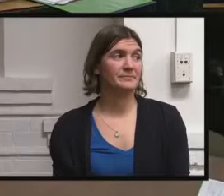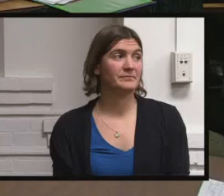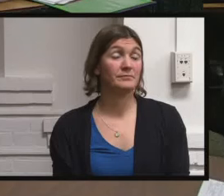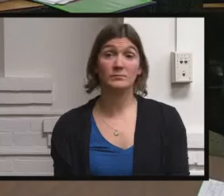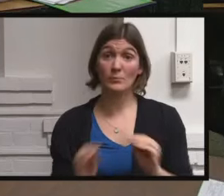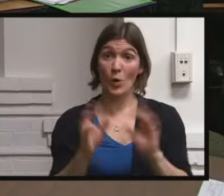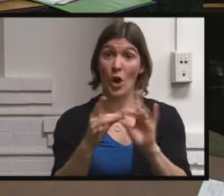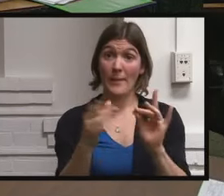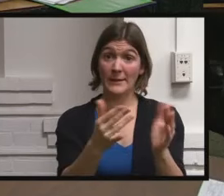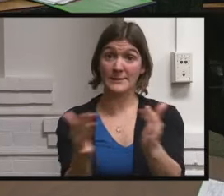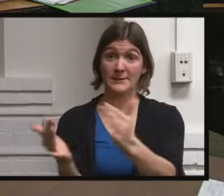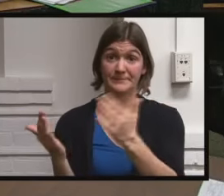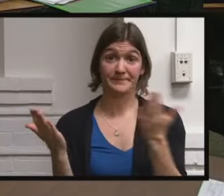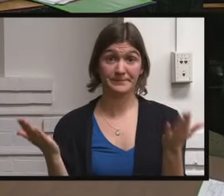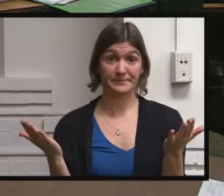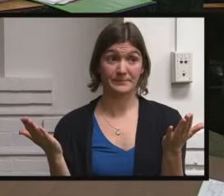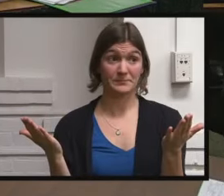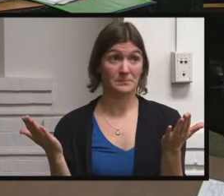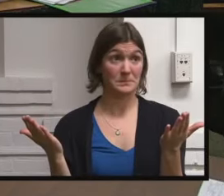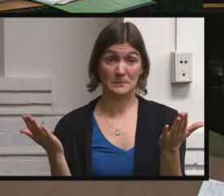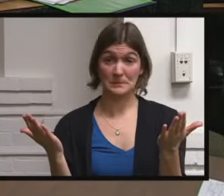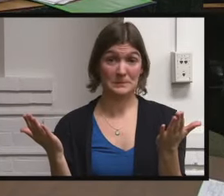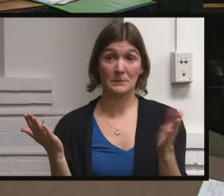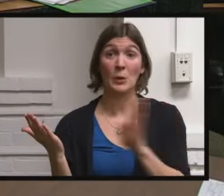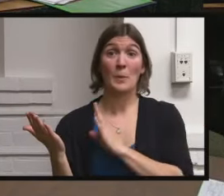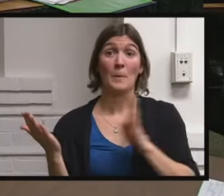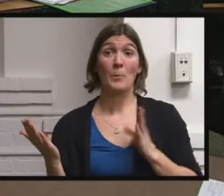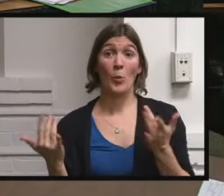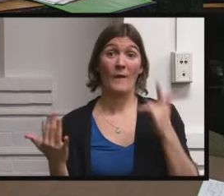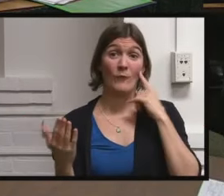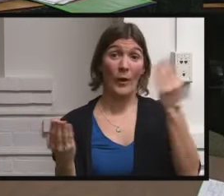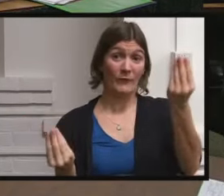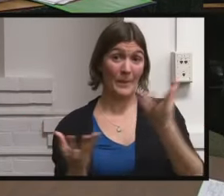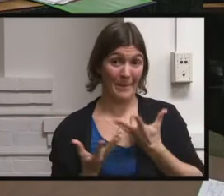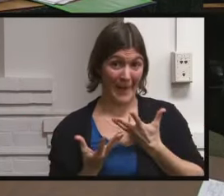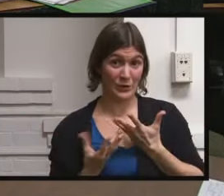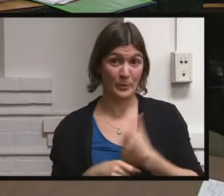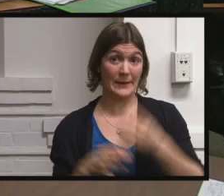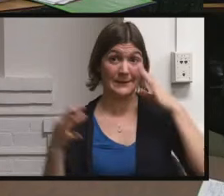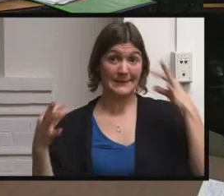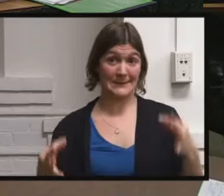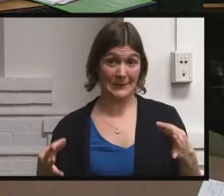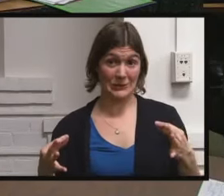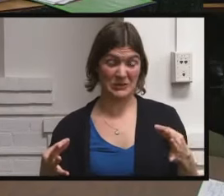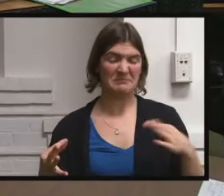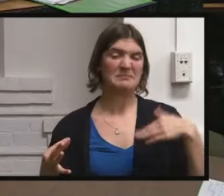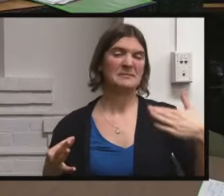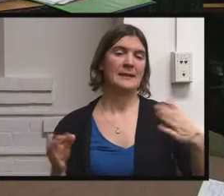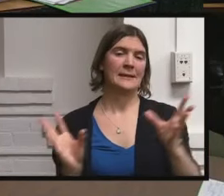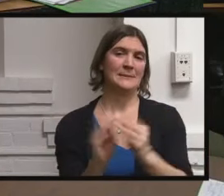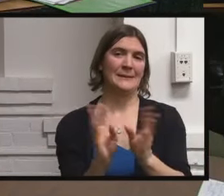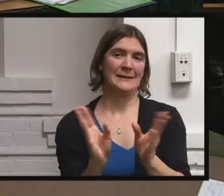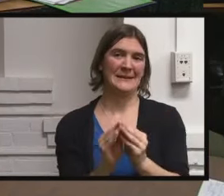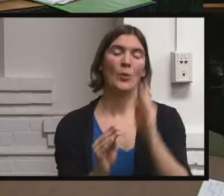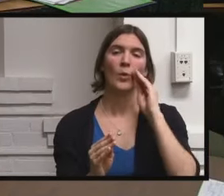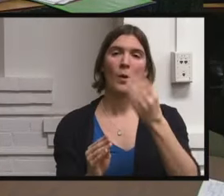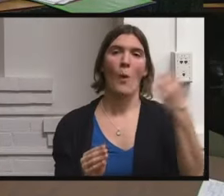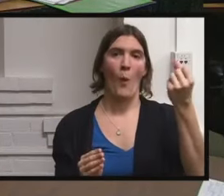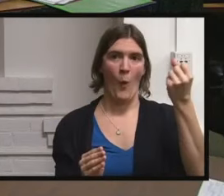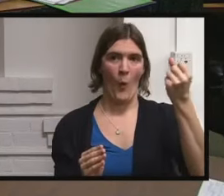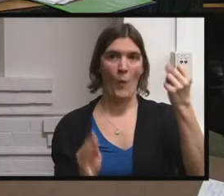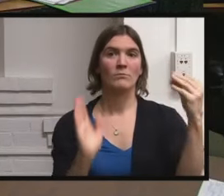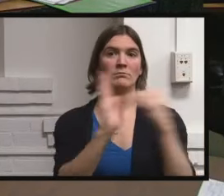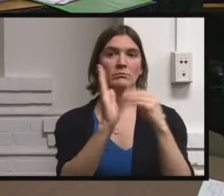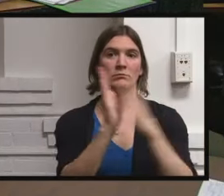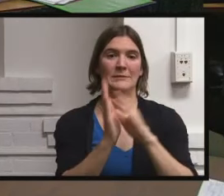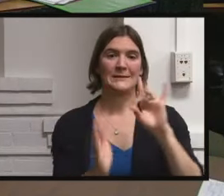Any other comments? Well, the board's waiting for some information so it can make a decision at the meeting. This item will be back on the